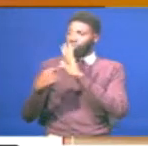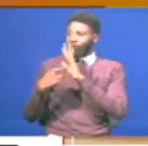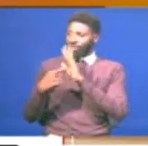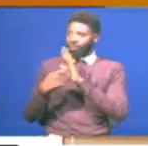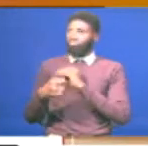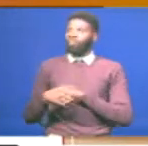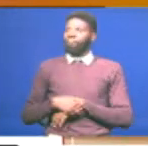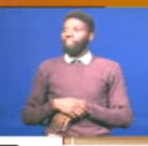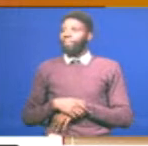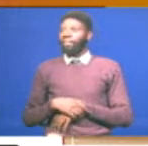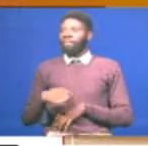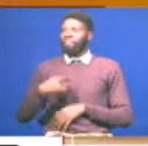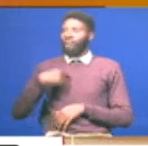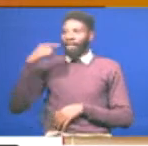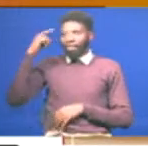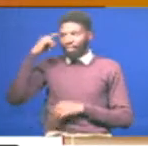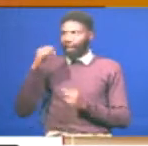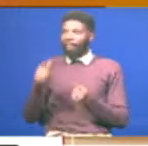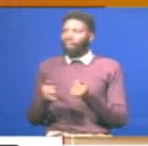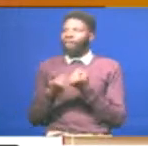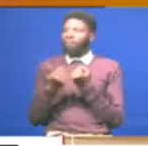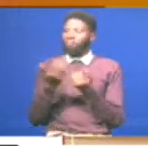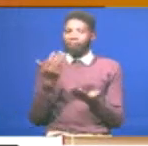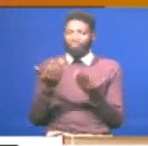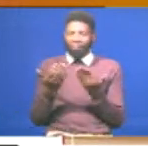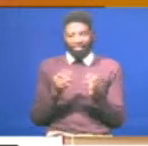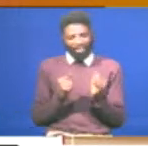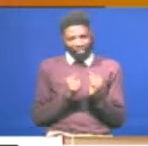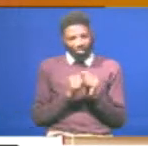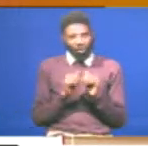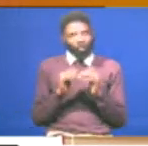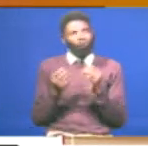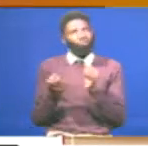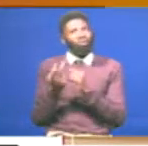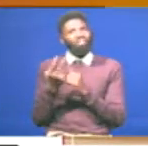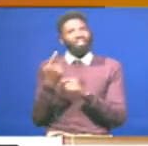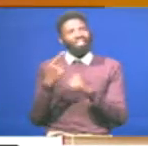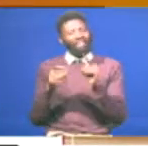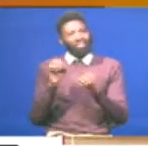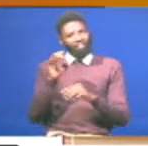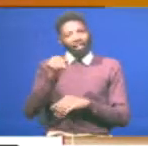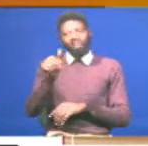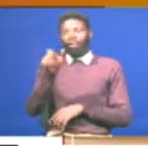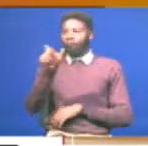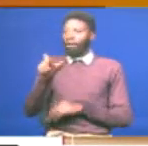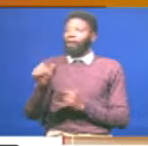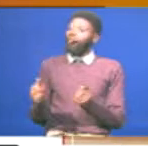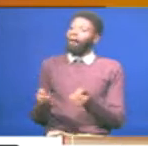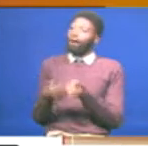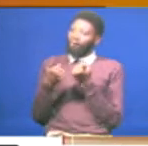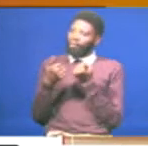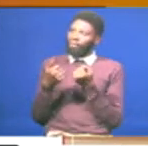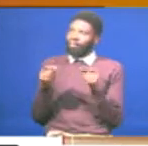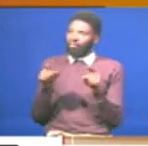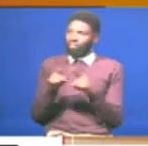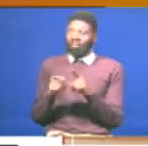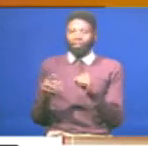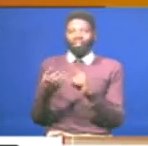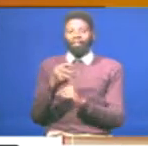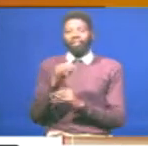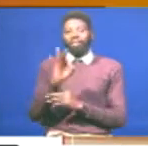10, 12 or so years after me. There was somebody else who I think got 36